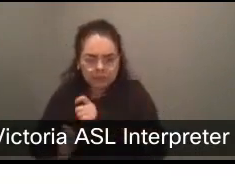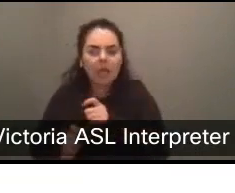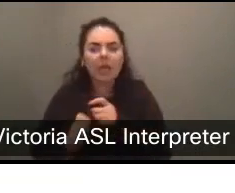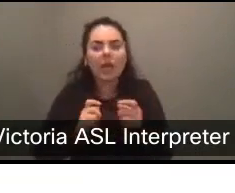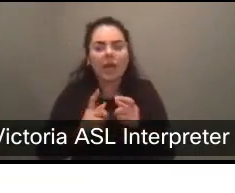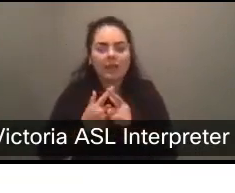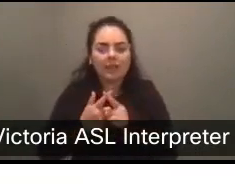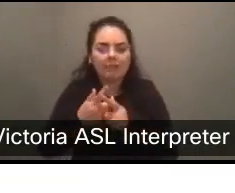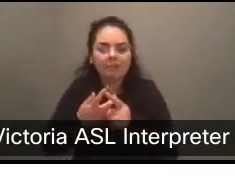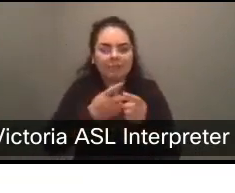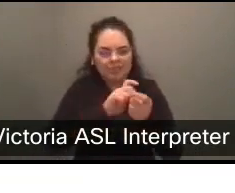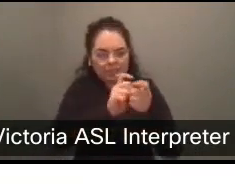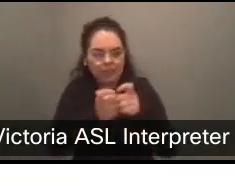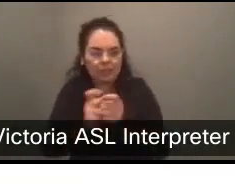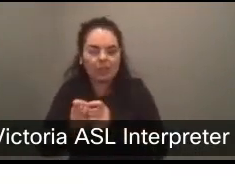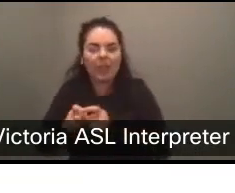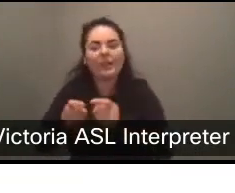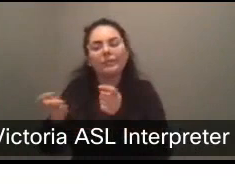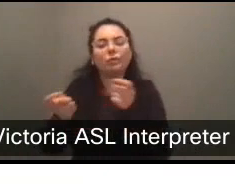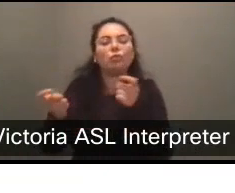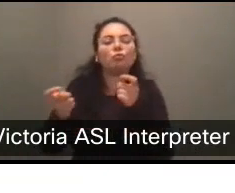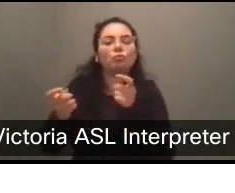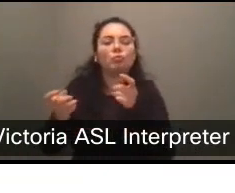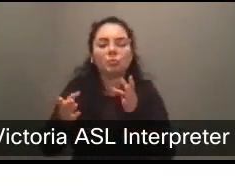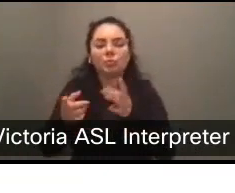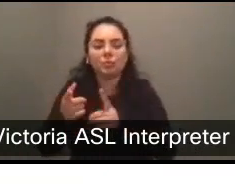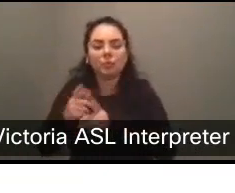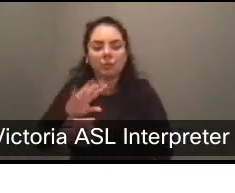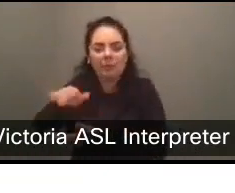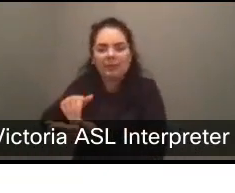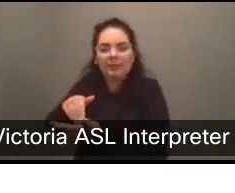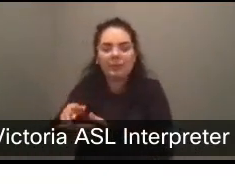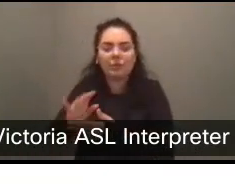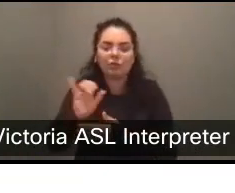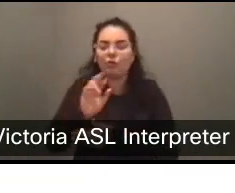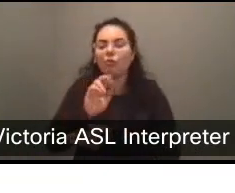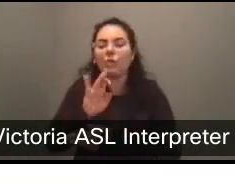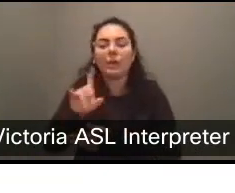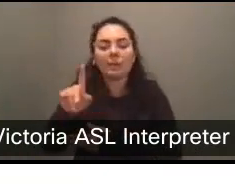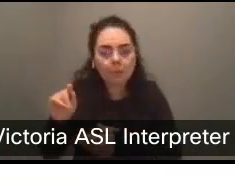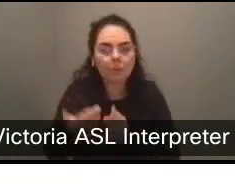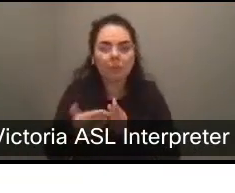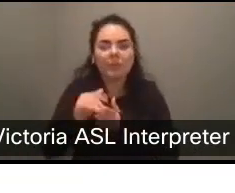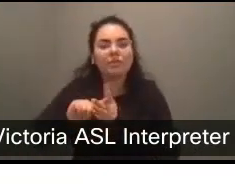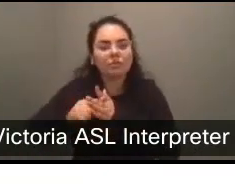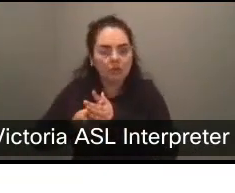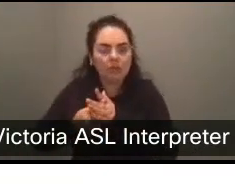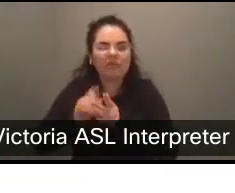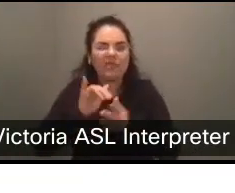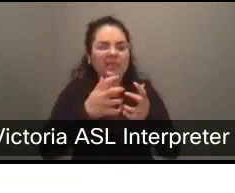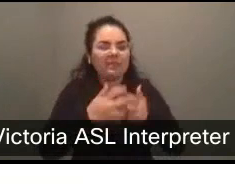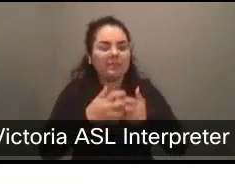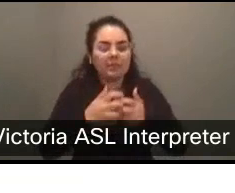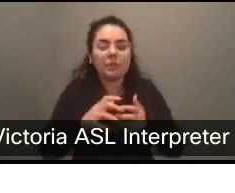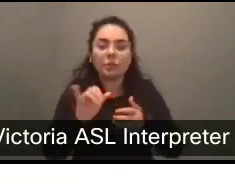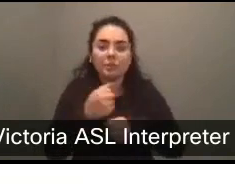those changes out in a controlled fashion, as well as reboots, restarts of these devices, and ensure that we're